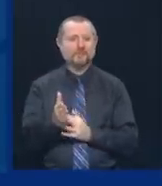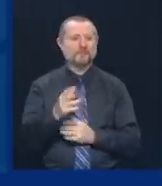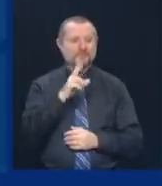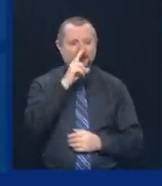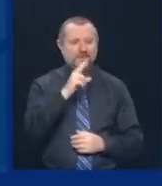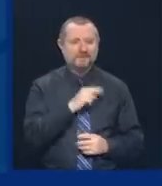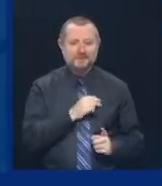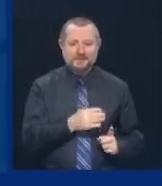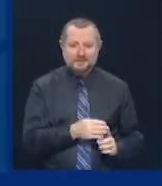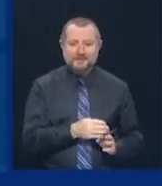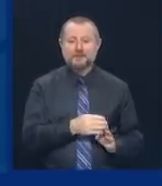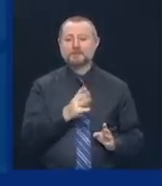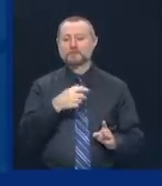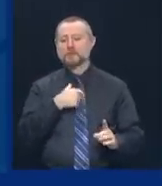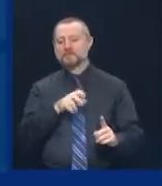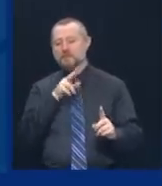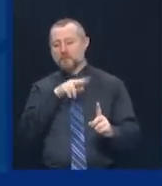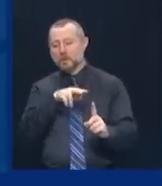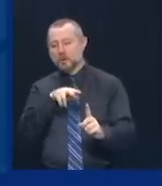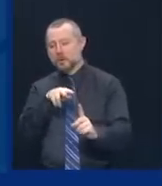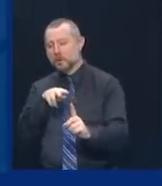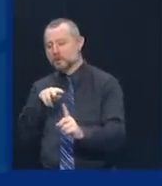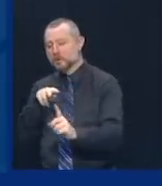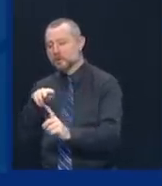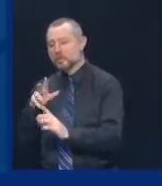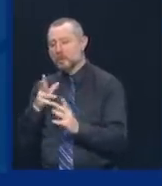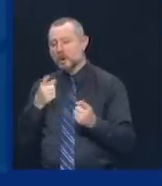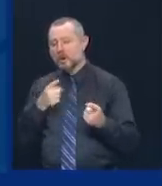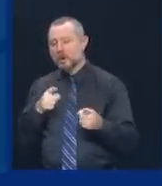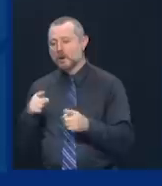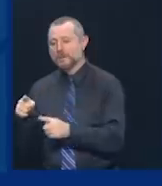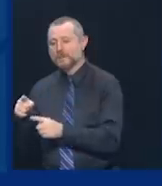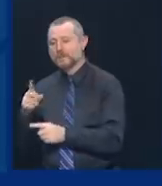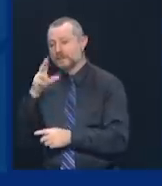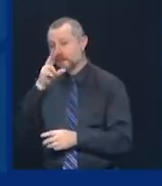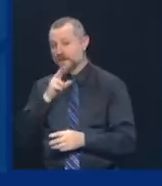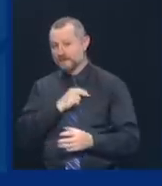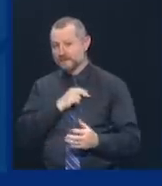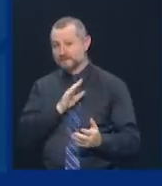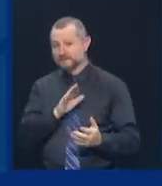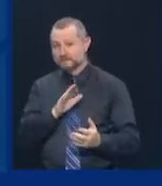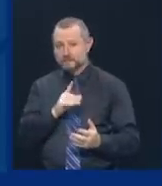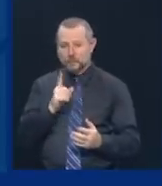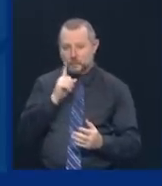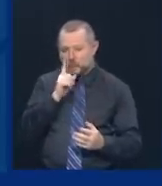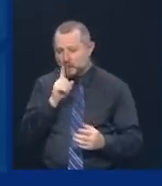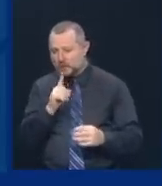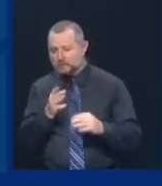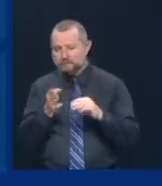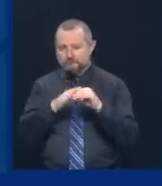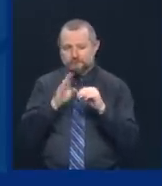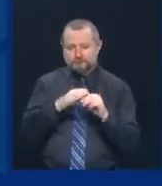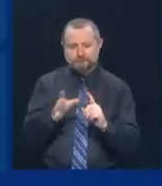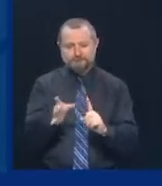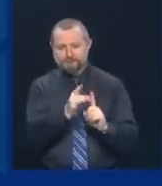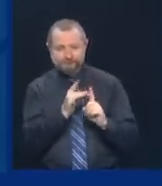to monitor what happened at Thanksgiving, where the increase is worse, and we expect